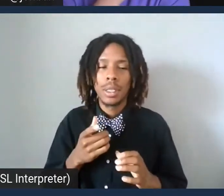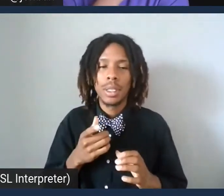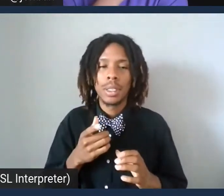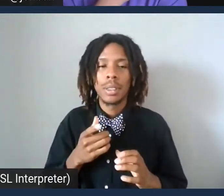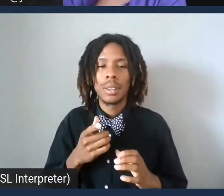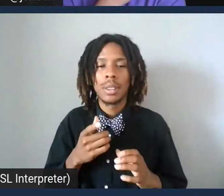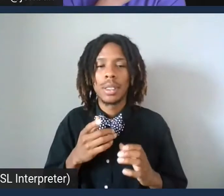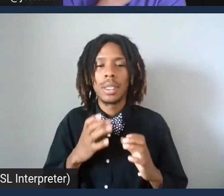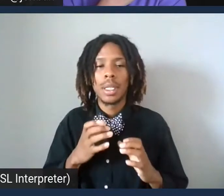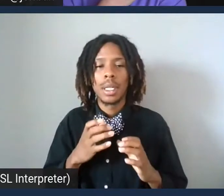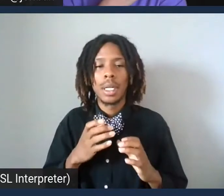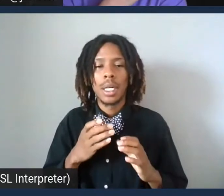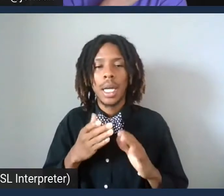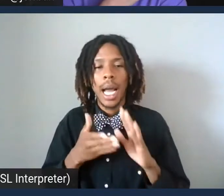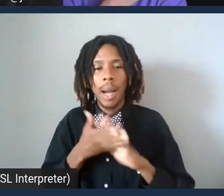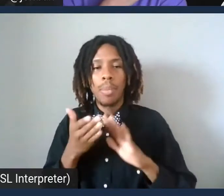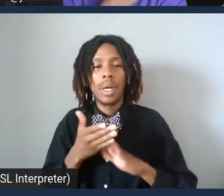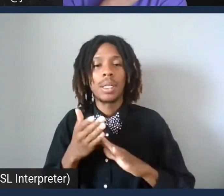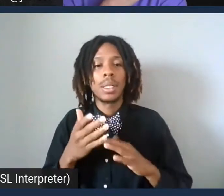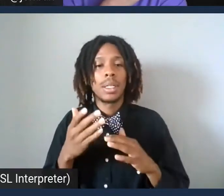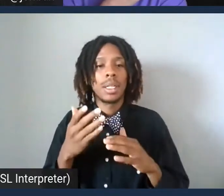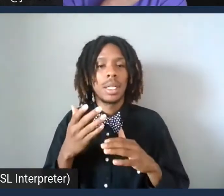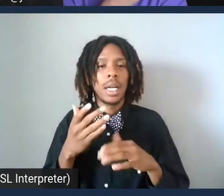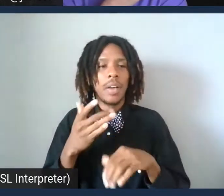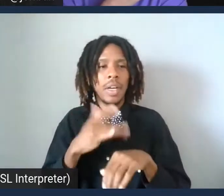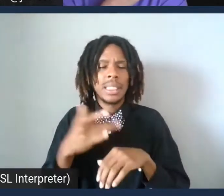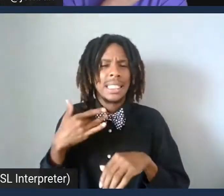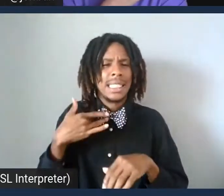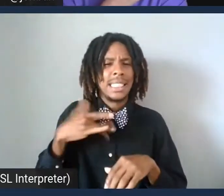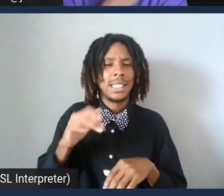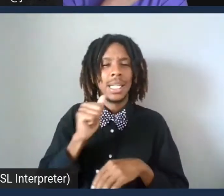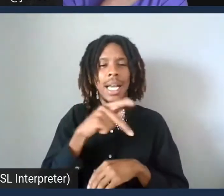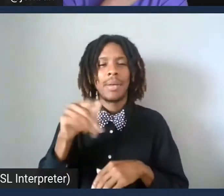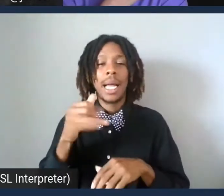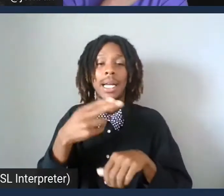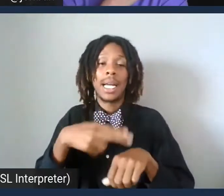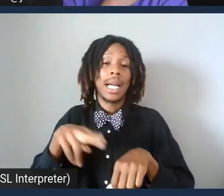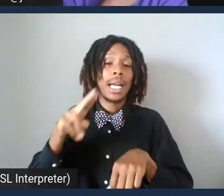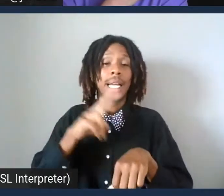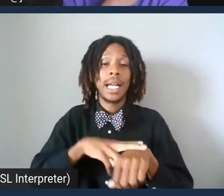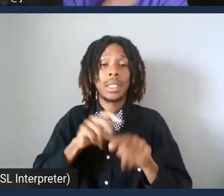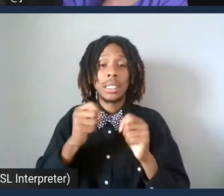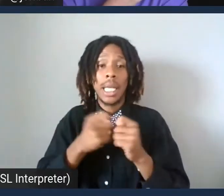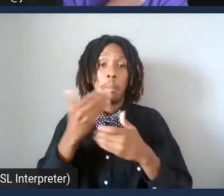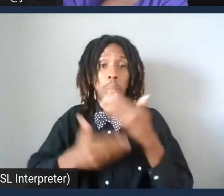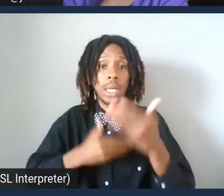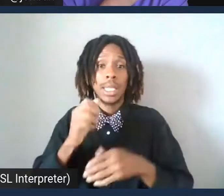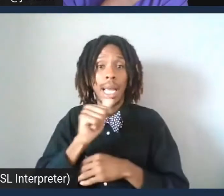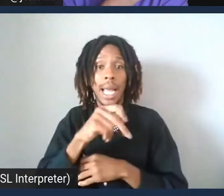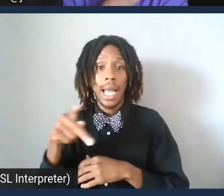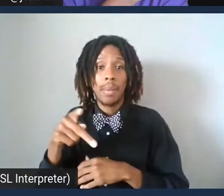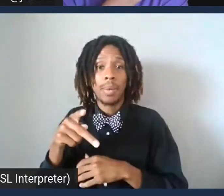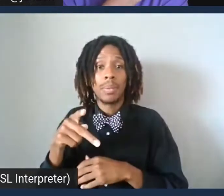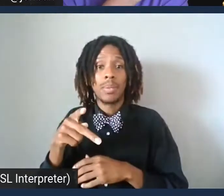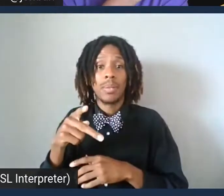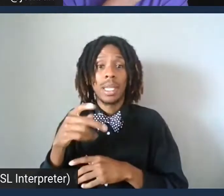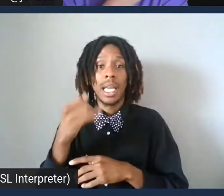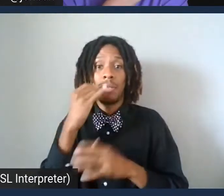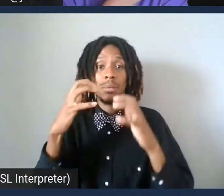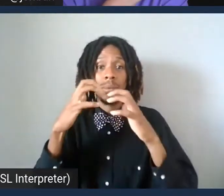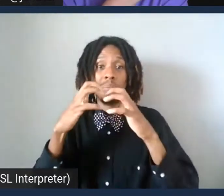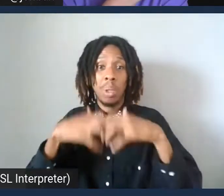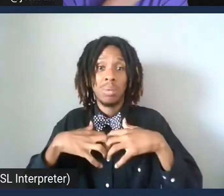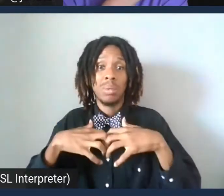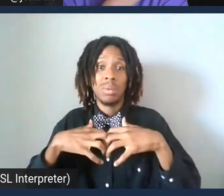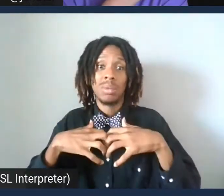that's operating in a really availability sensitive app. So think of a national payment processing app, which if it goes down, it can